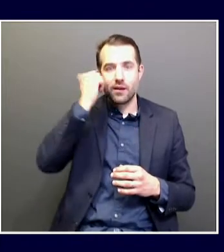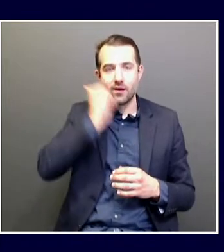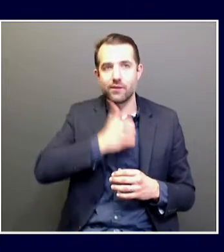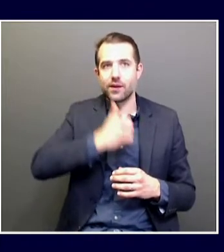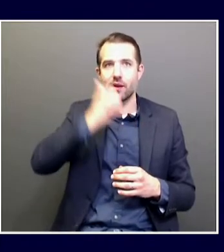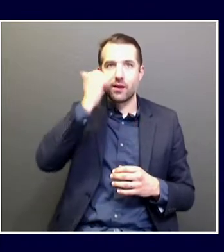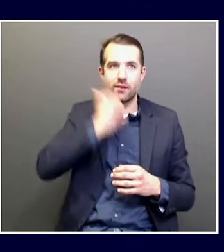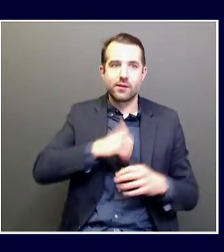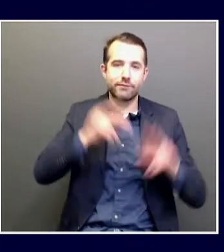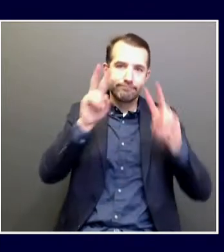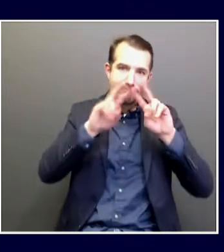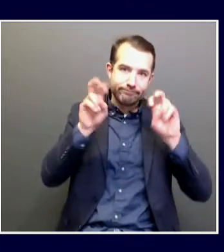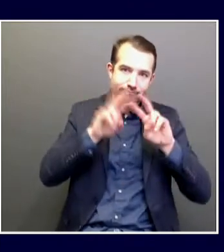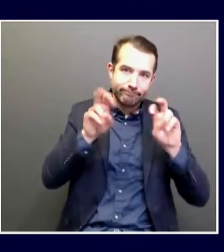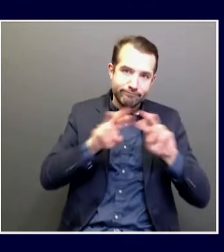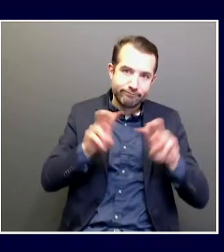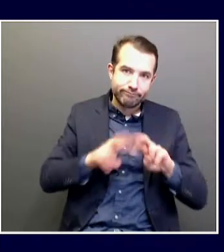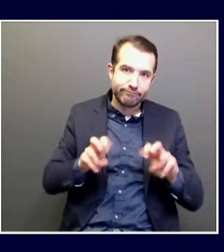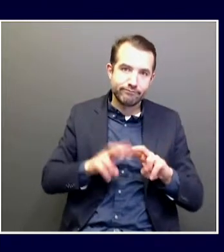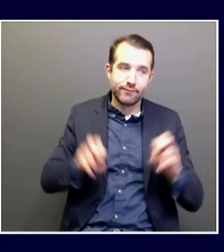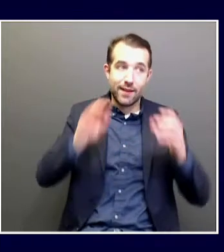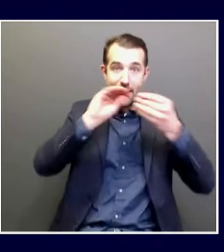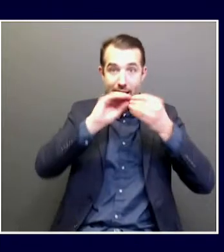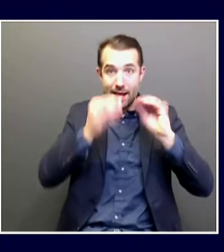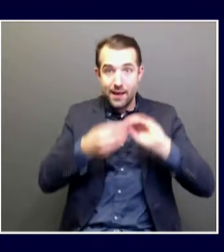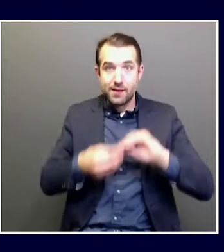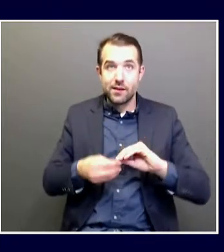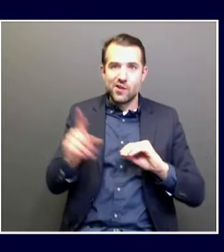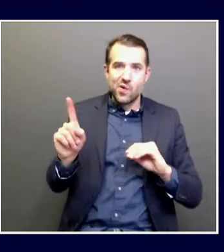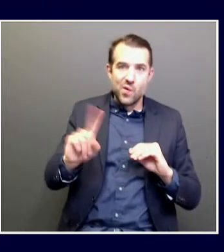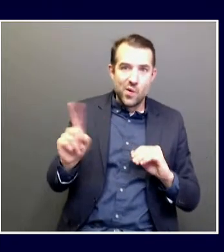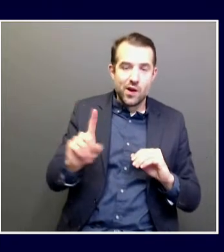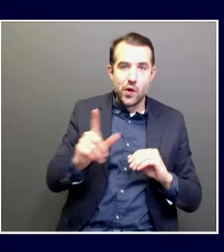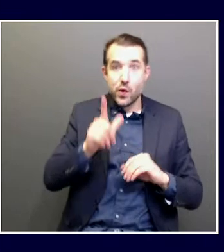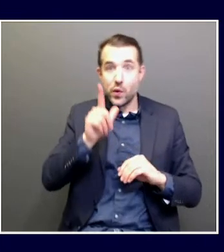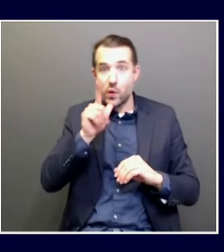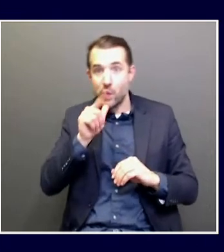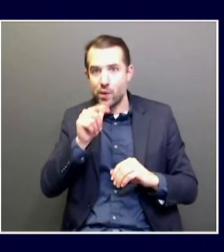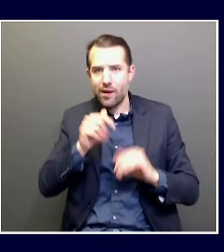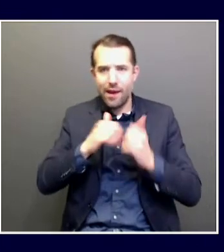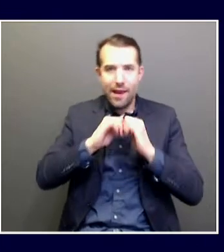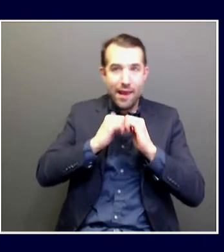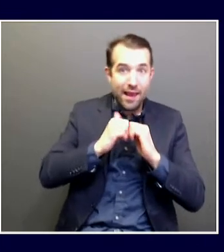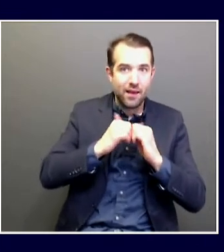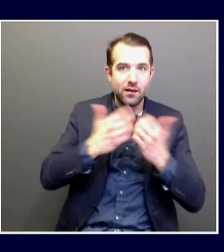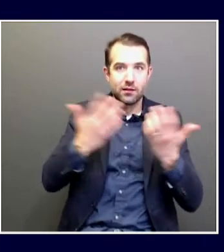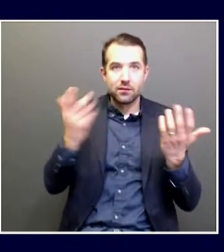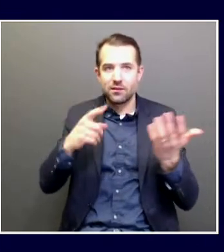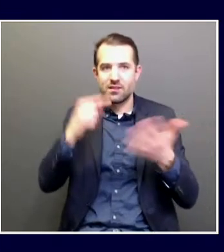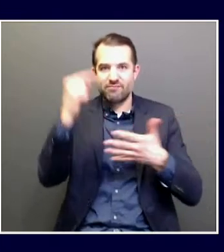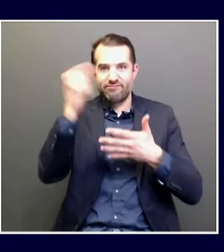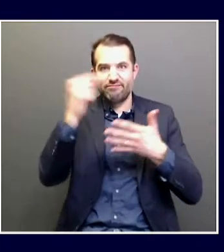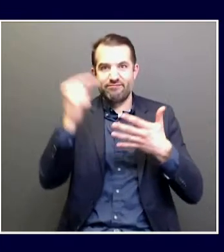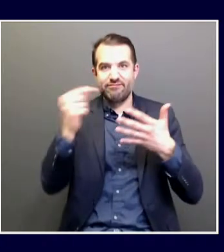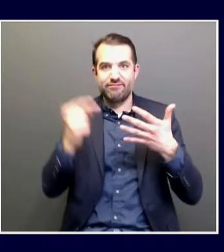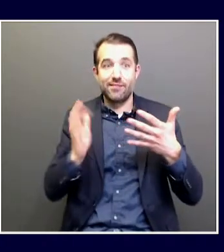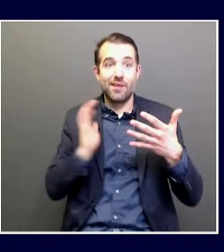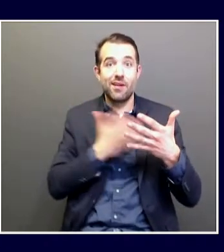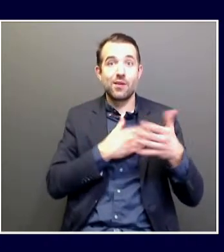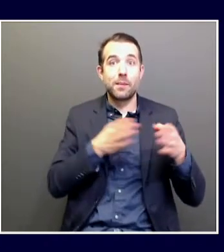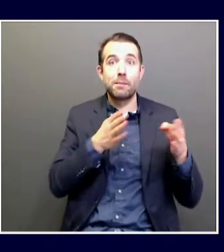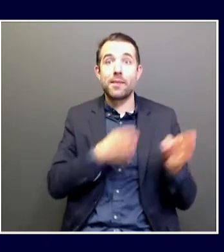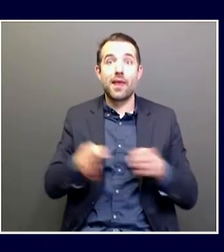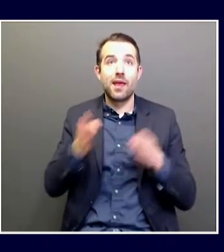any actual situation would likely be modified depending on that scenario, what's going on at that time, what are the